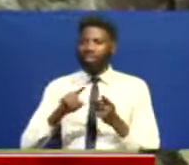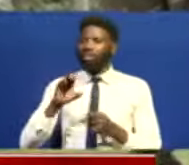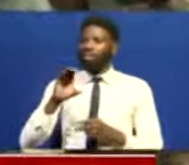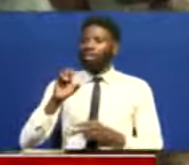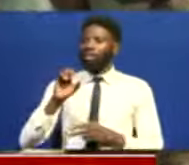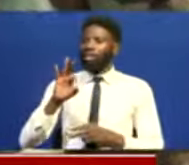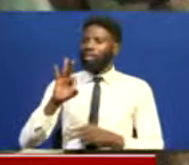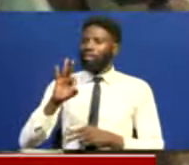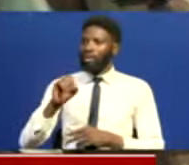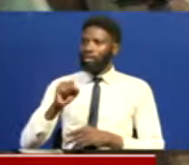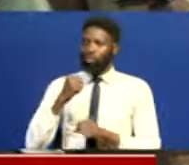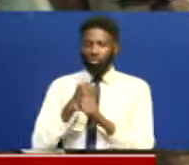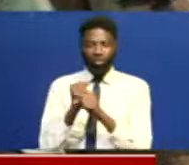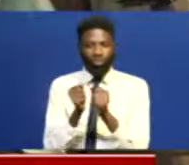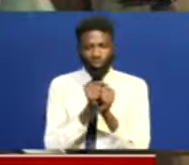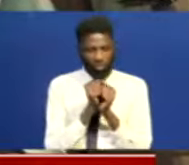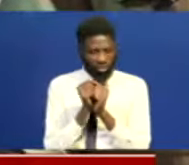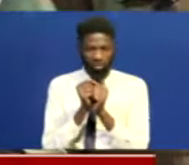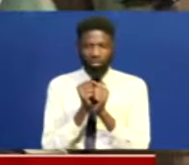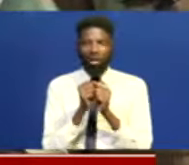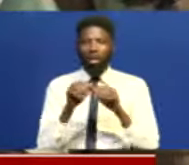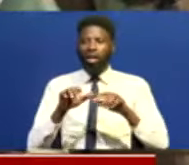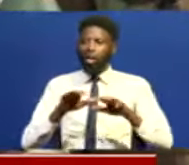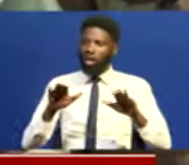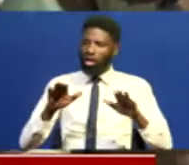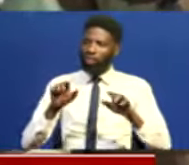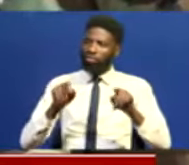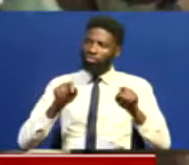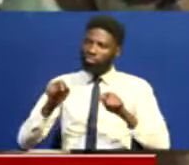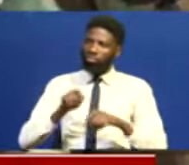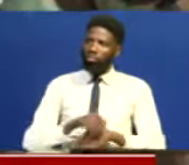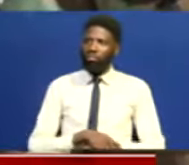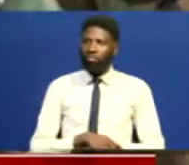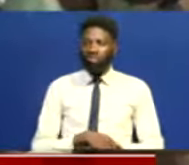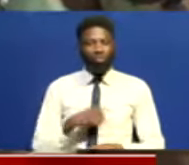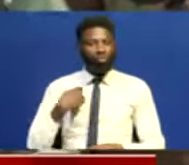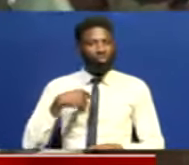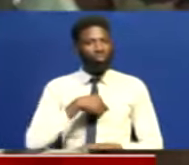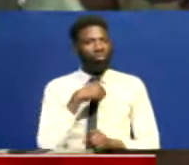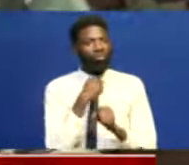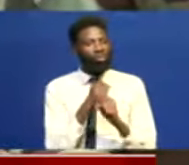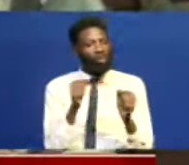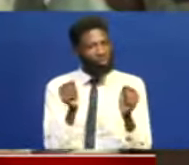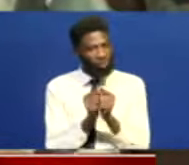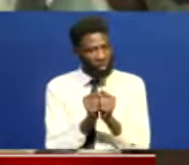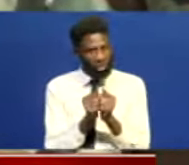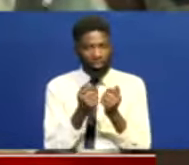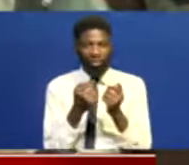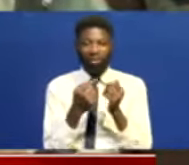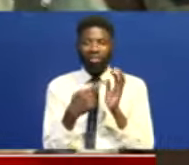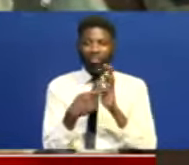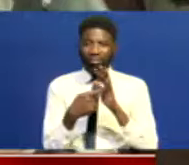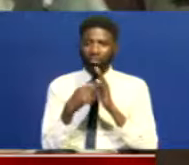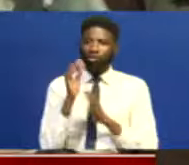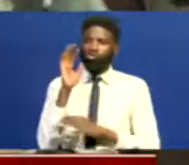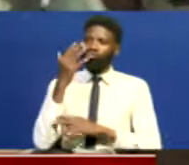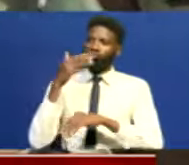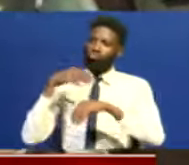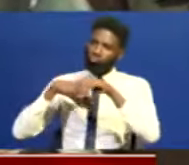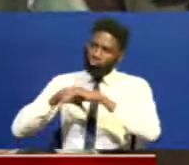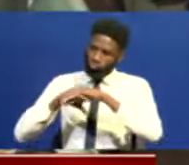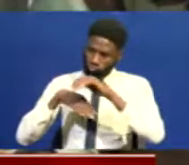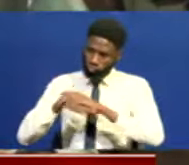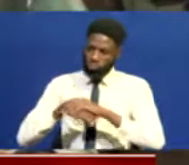lands. Tutaweza kusaidiana kazi pamoja nao. Kazi kama upanzi wa miti, kazi